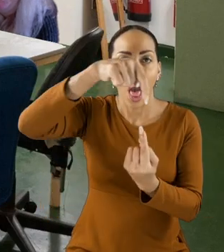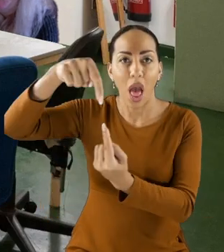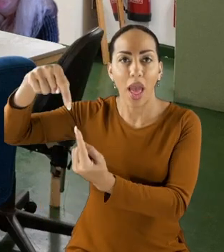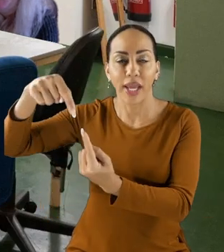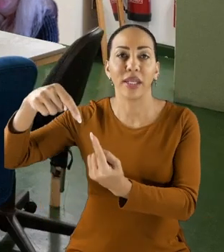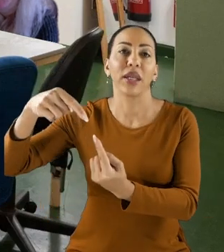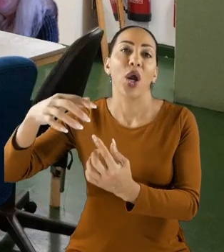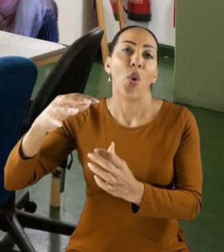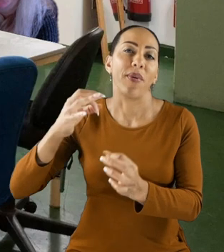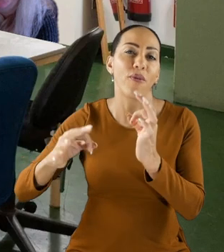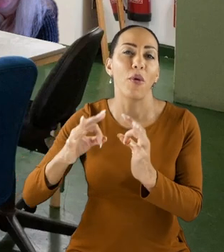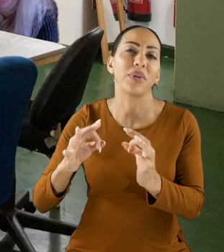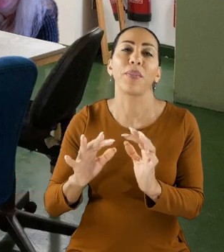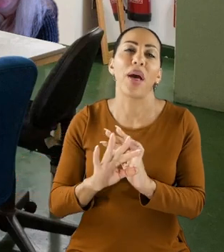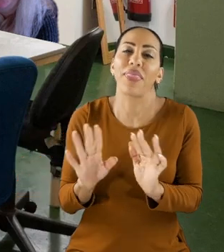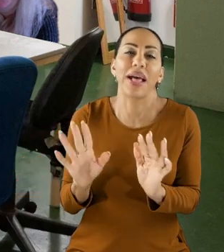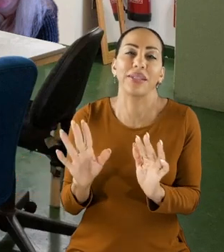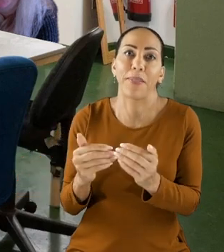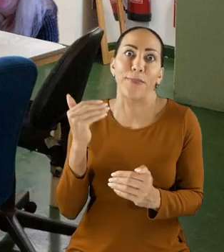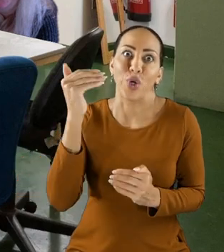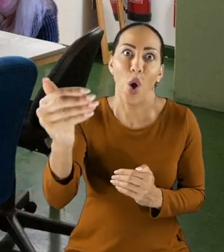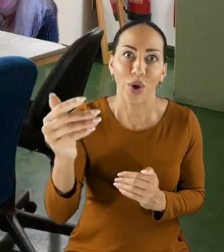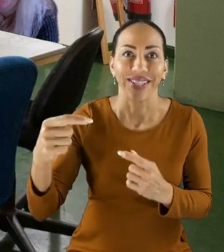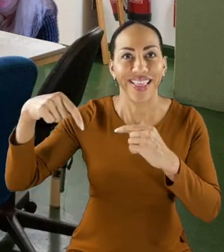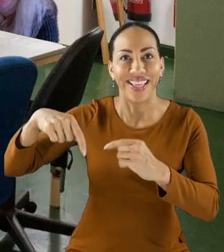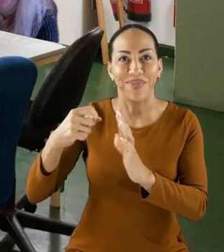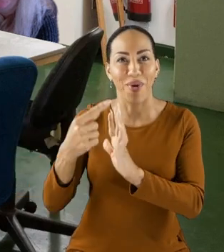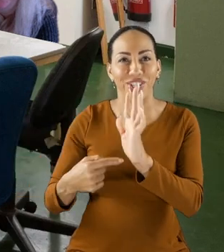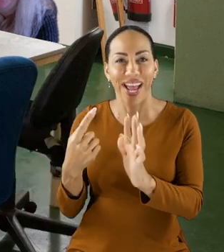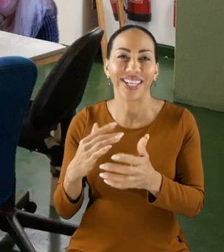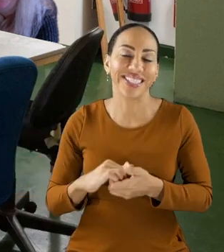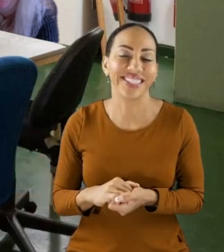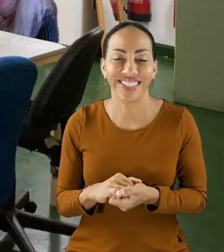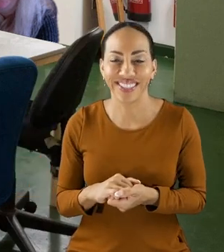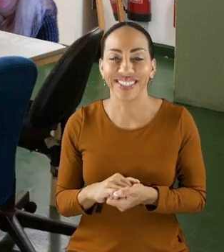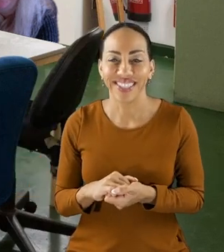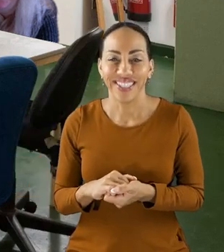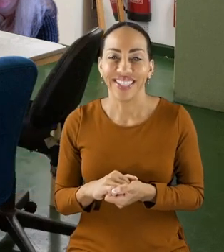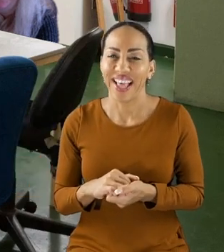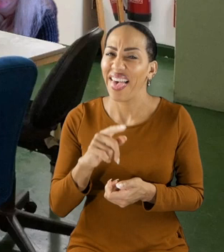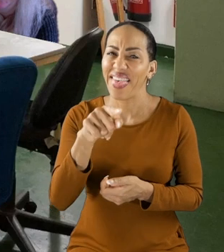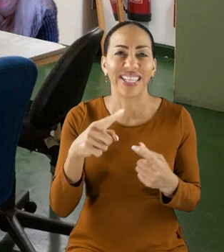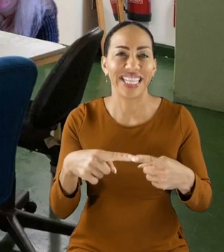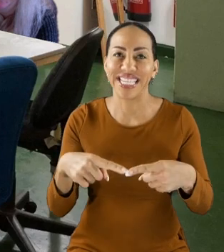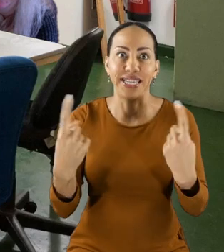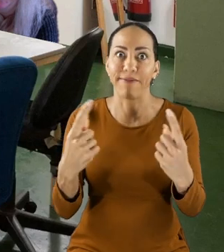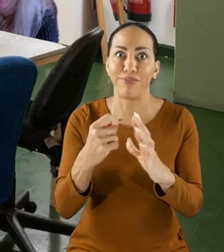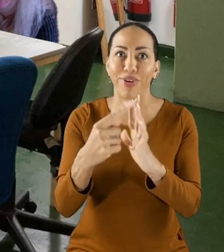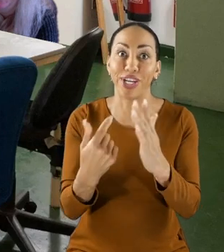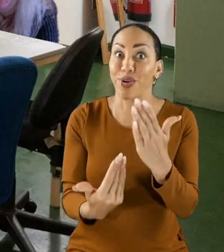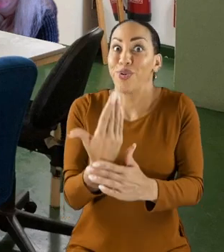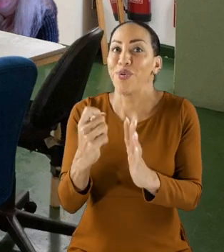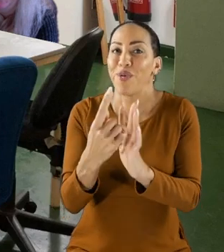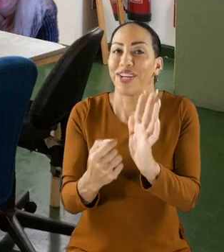live performance. But that is far beyond what we're going to try and do here. That's an entire an entirely